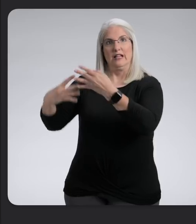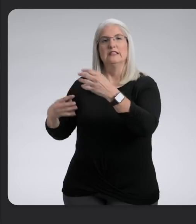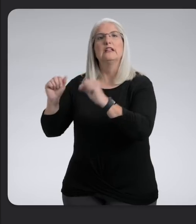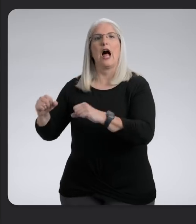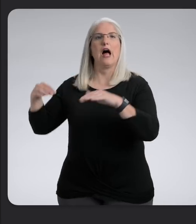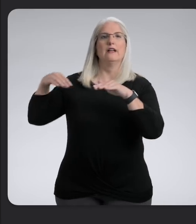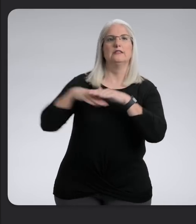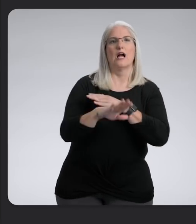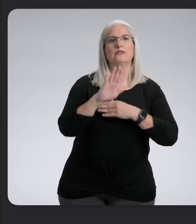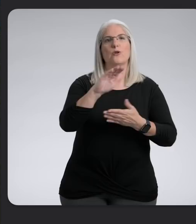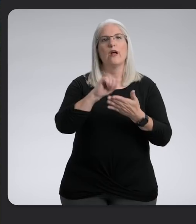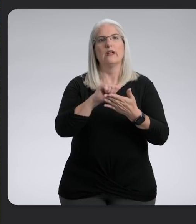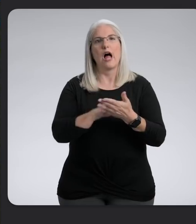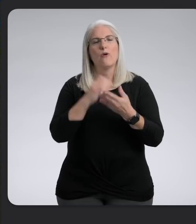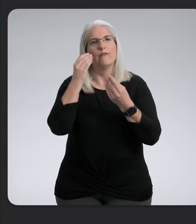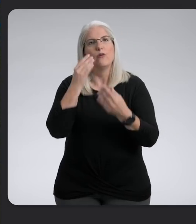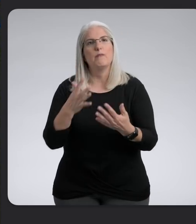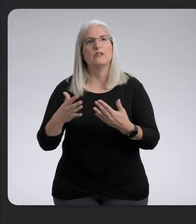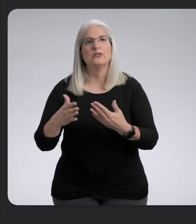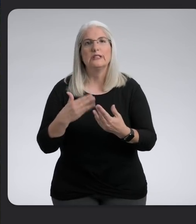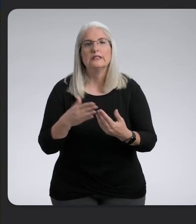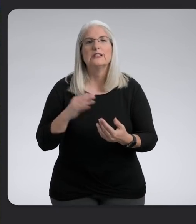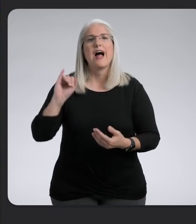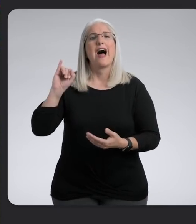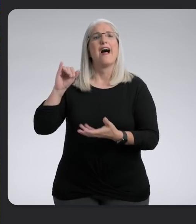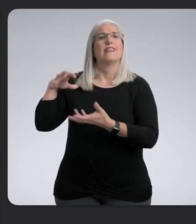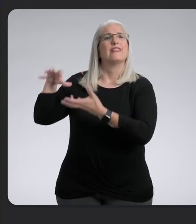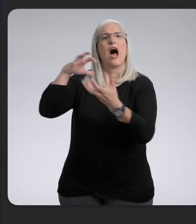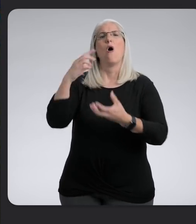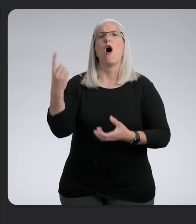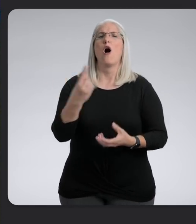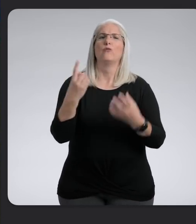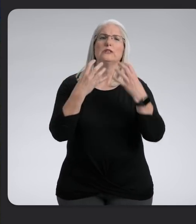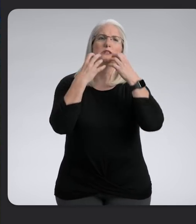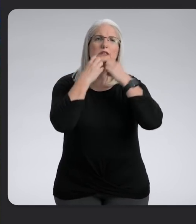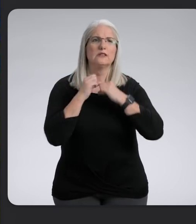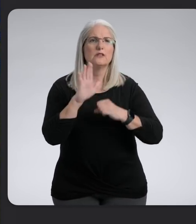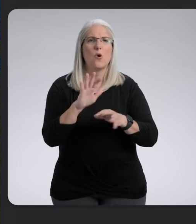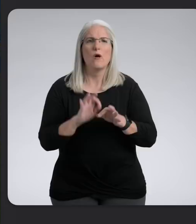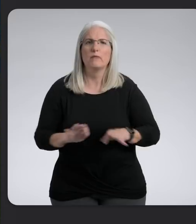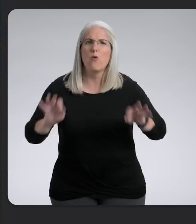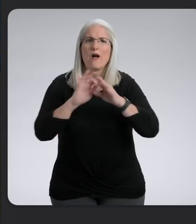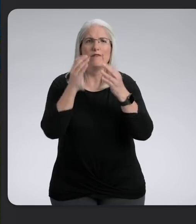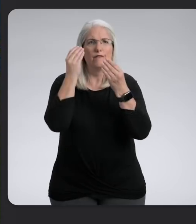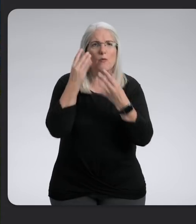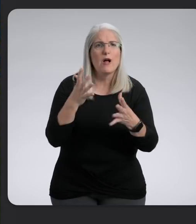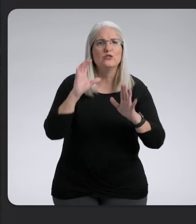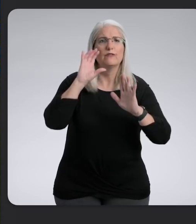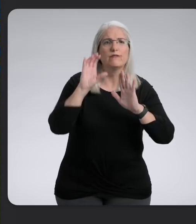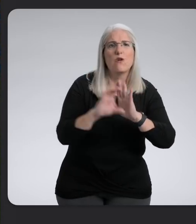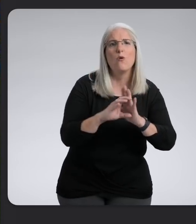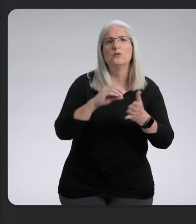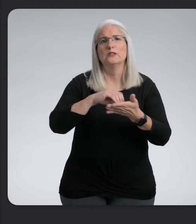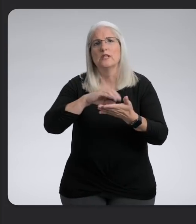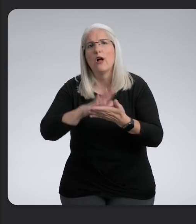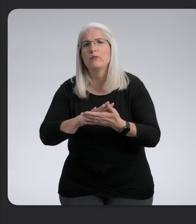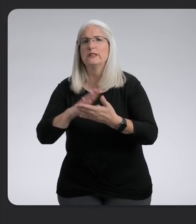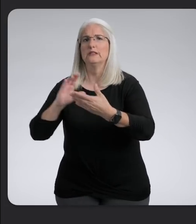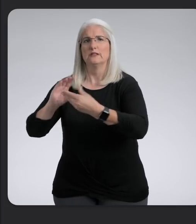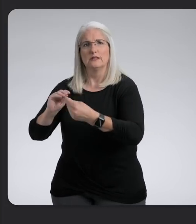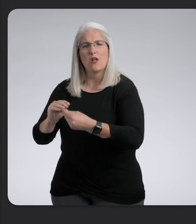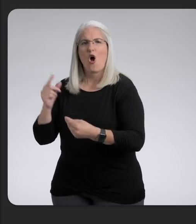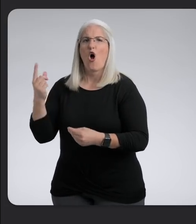quickly and easily. iCloud has always kept your important information like photos, documents, and notes,